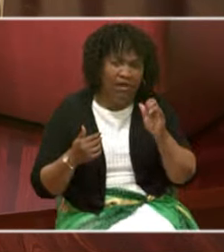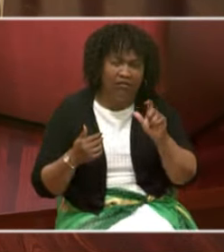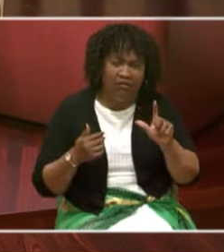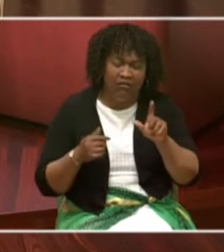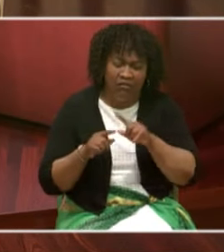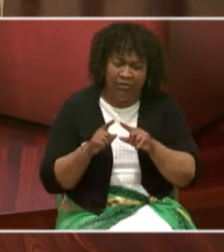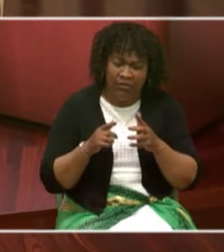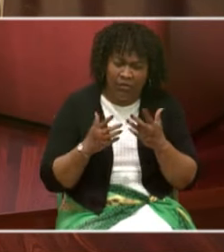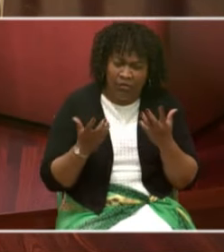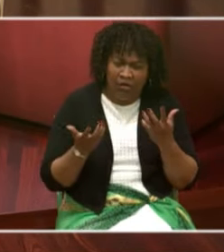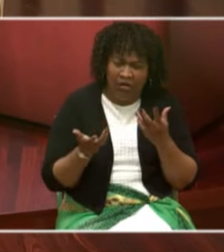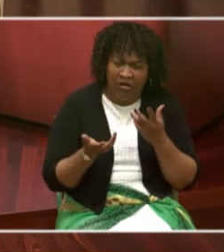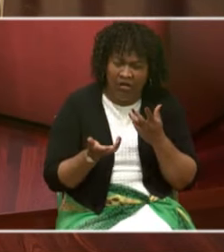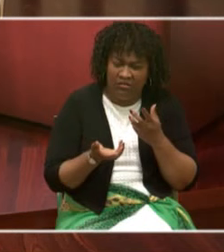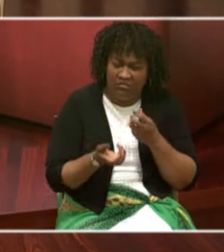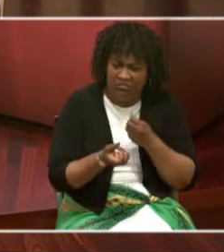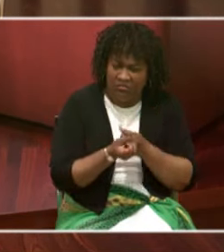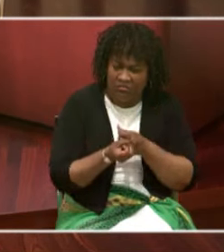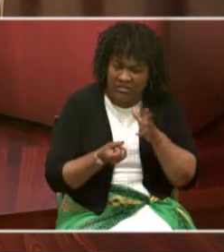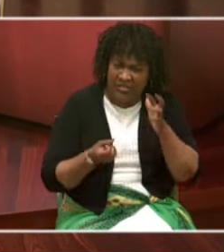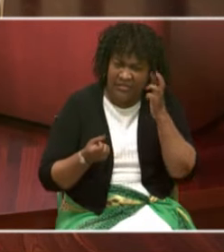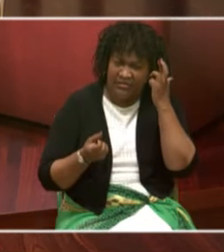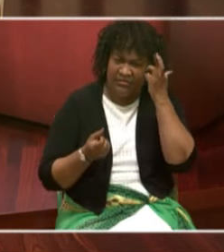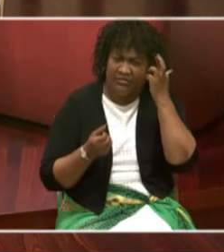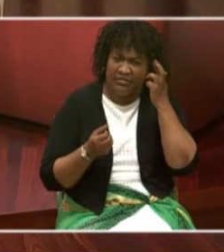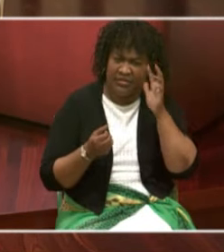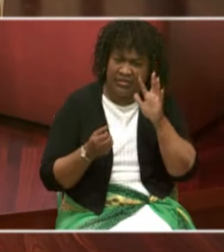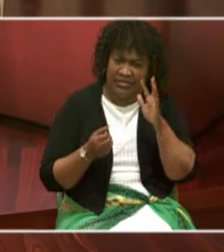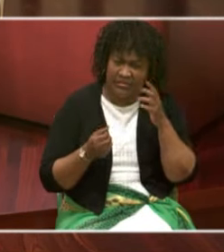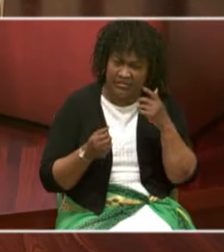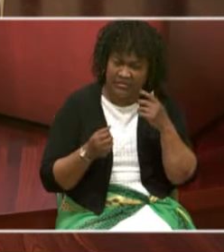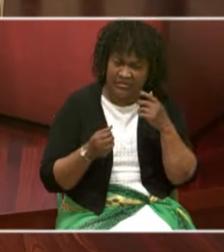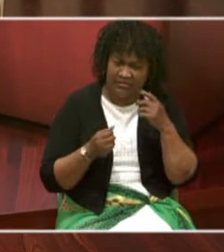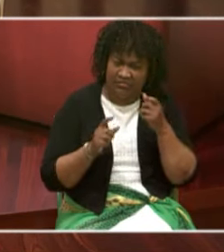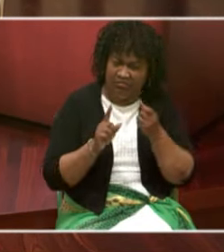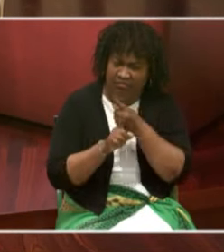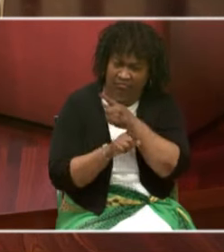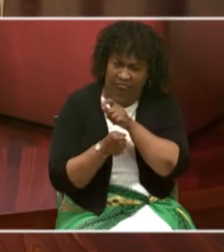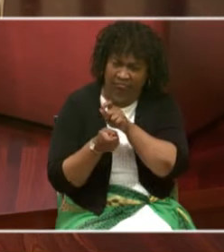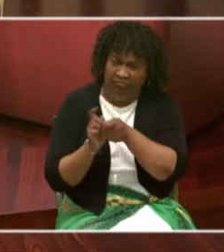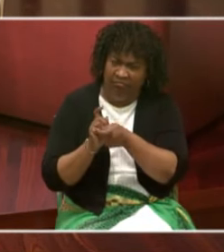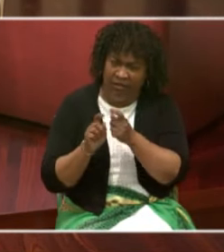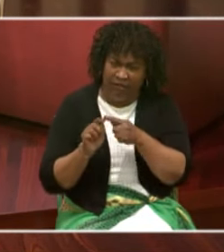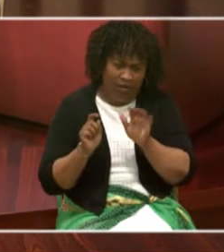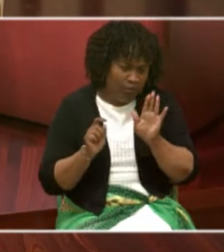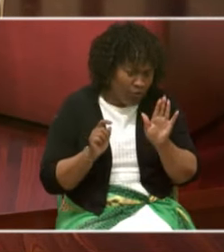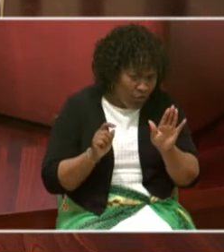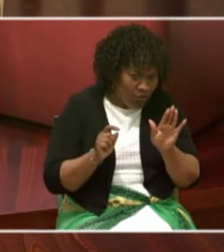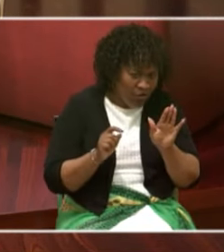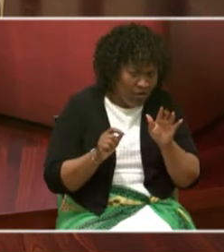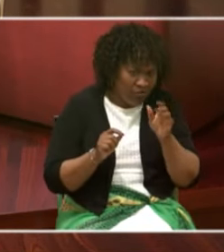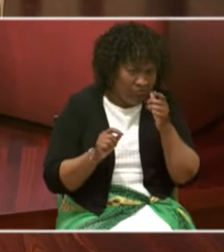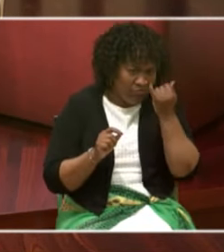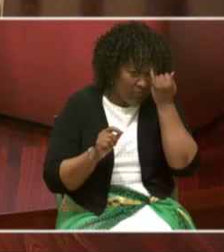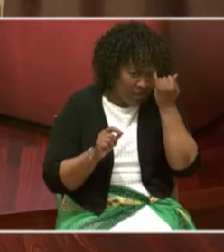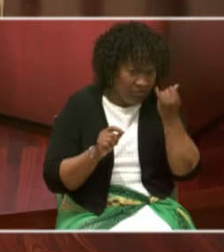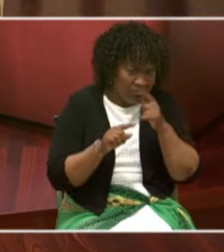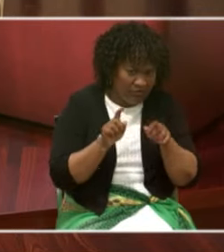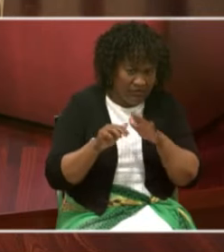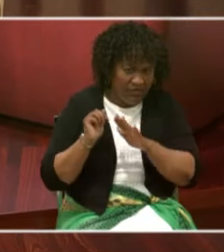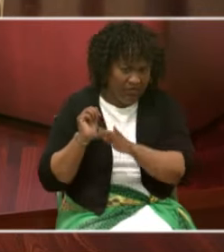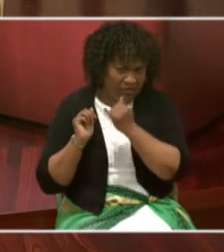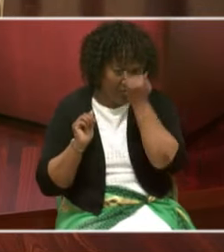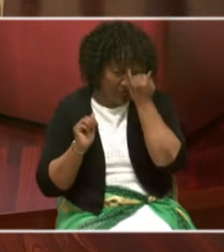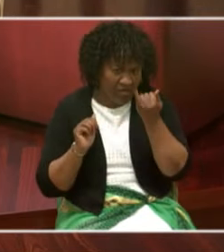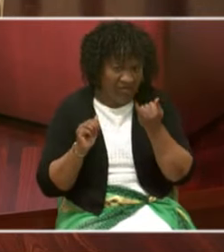So even a Sheriff Clark, even a Governor Wallace, even the people that beat us, left